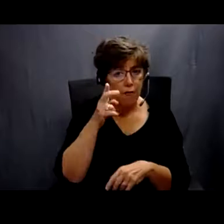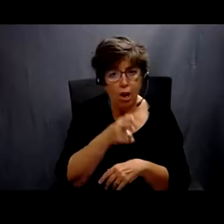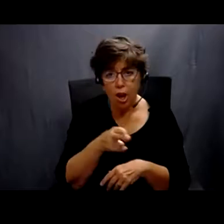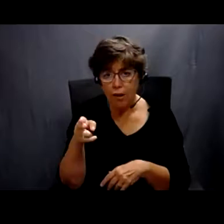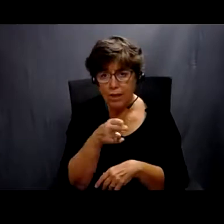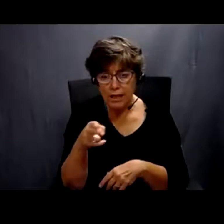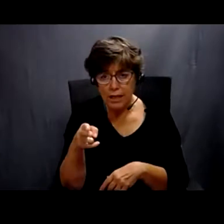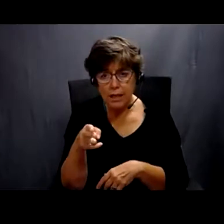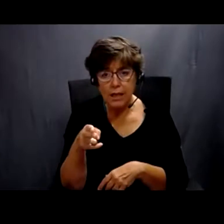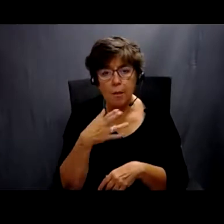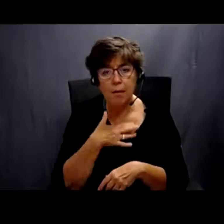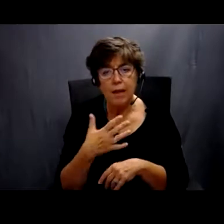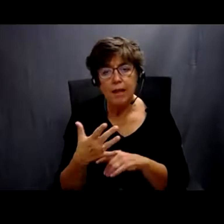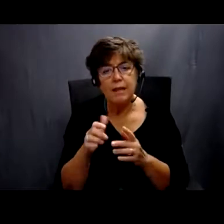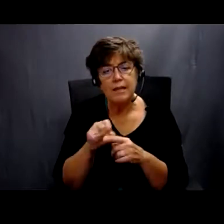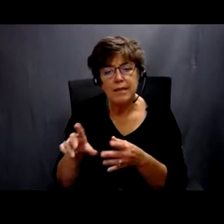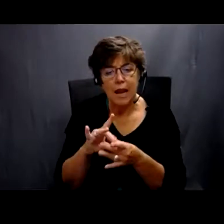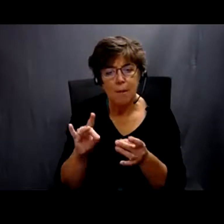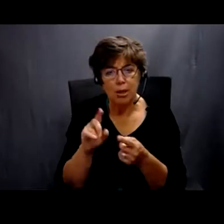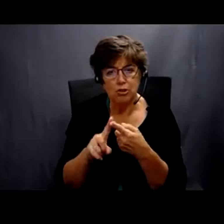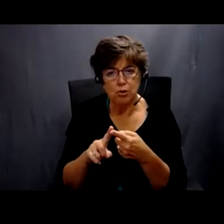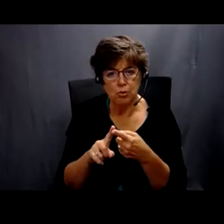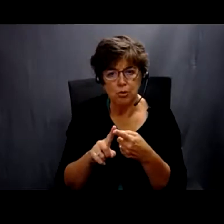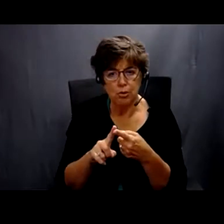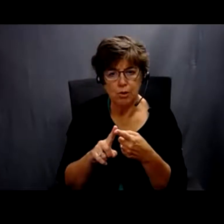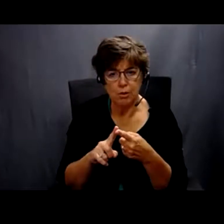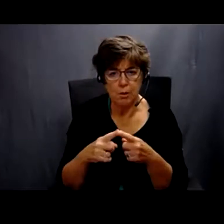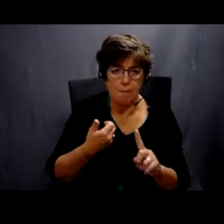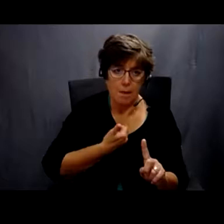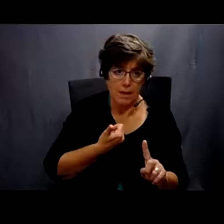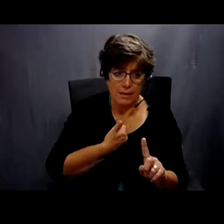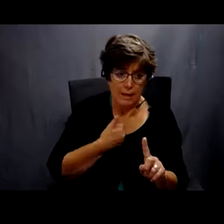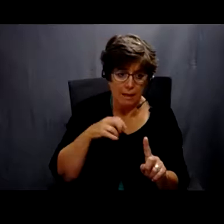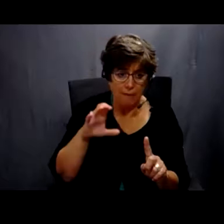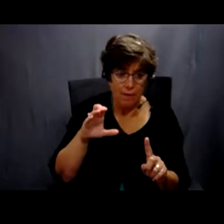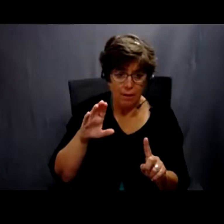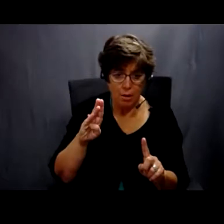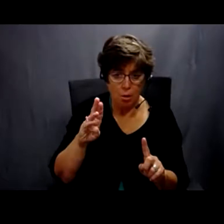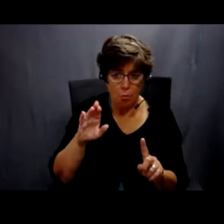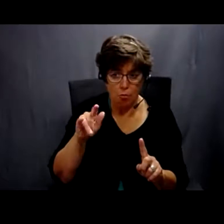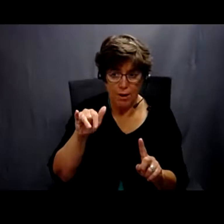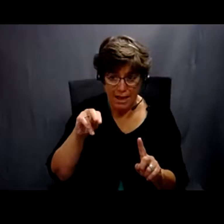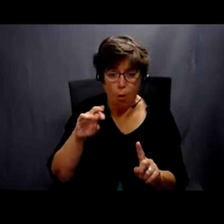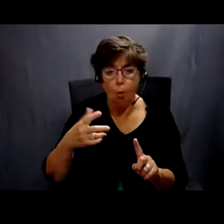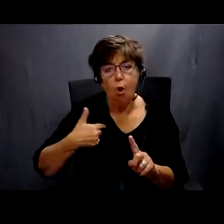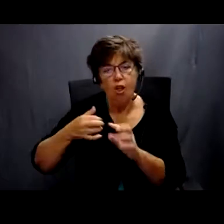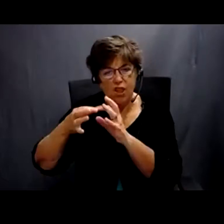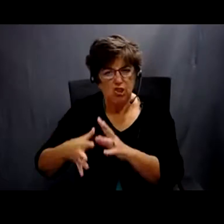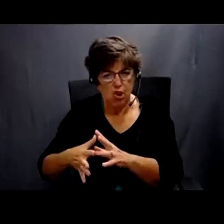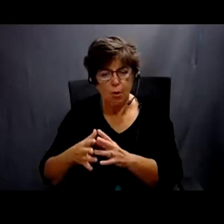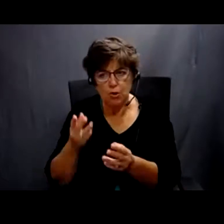hearing, please do send a message to either myself or the interpreters so that we can get you linked